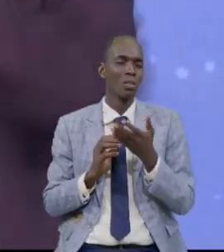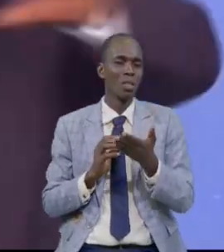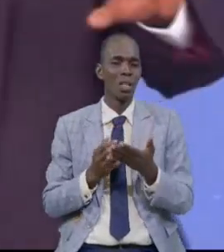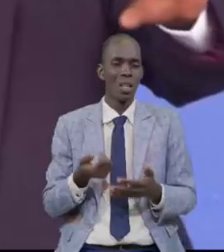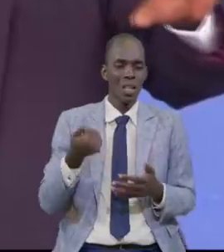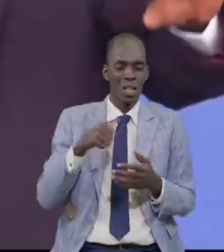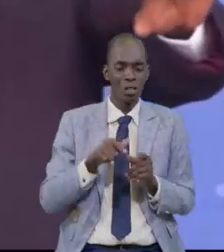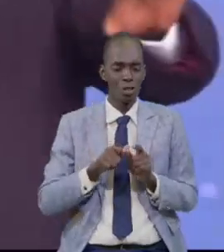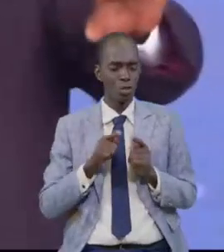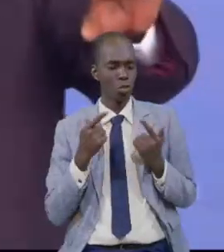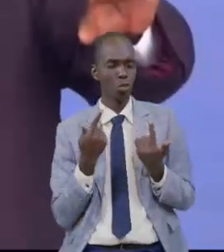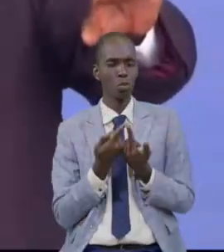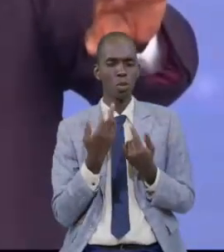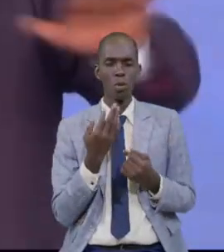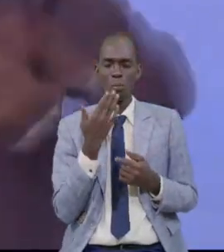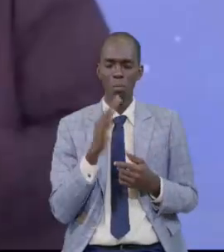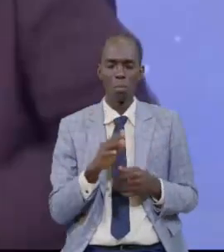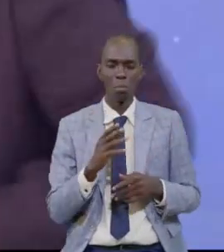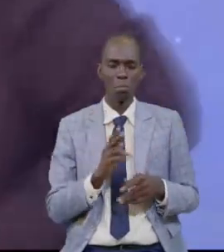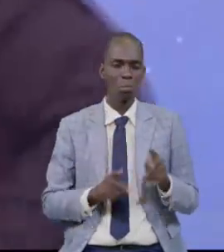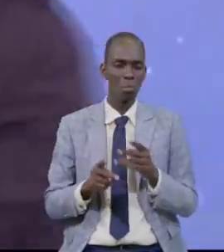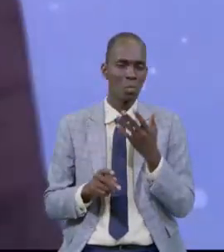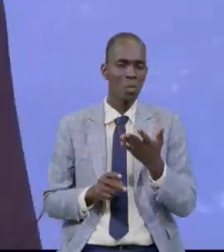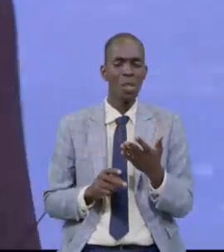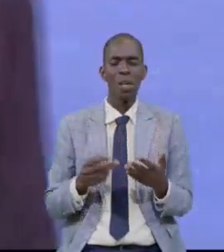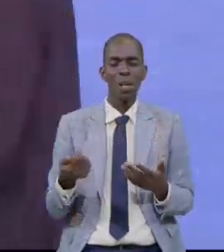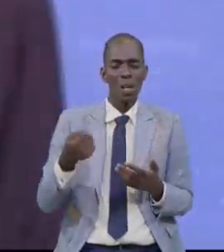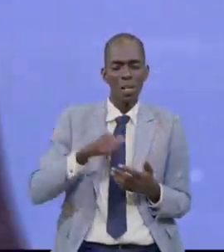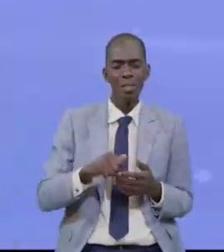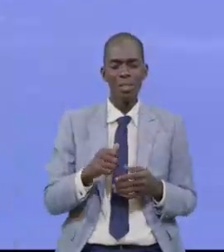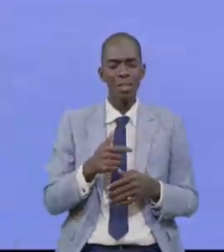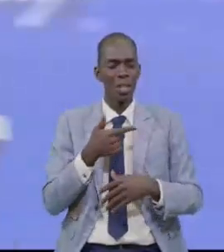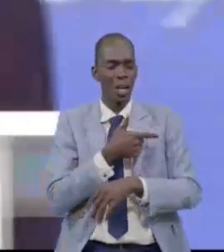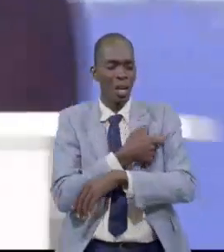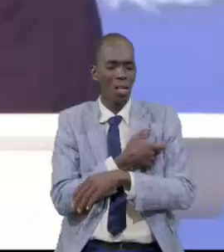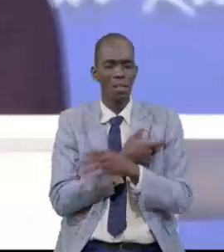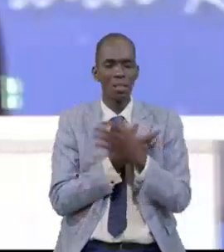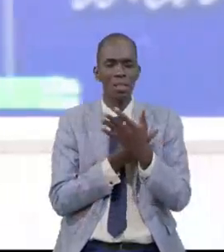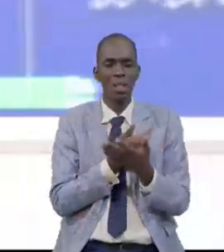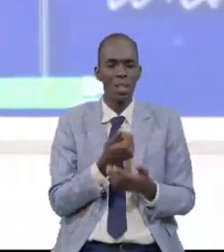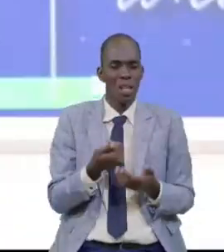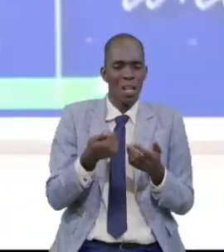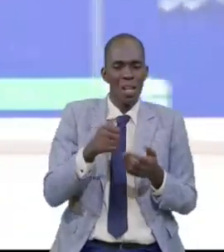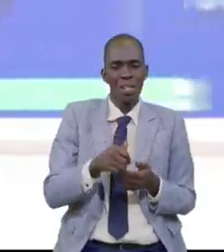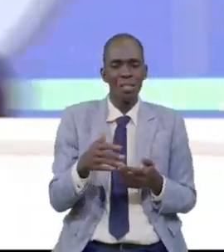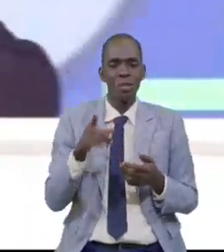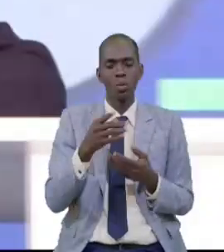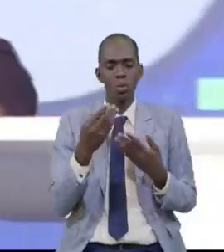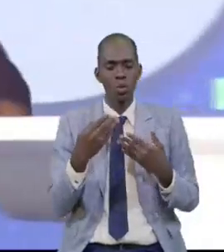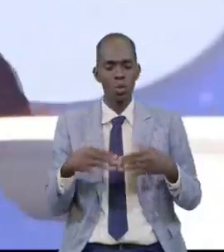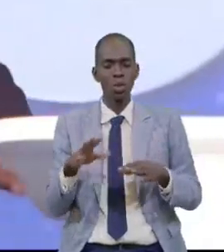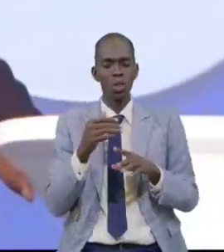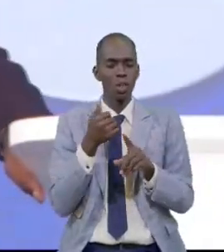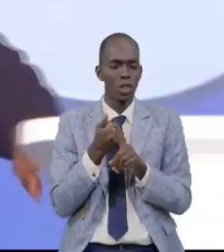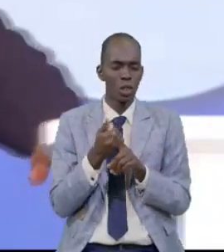any hard drug there, anything you sold yourself into there, give it